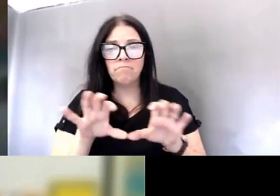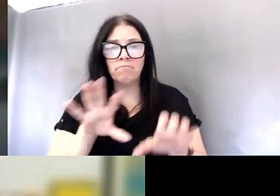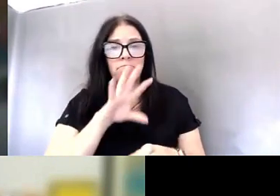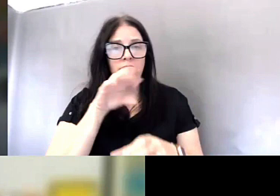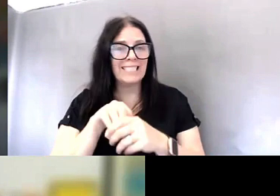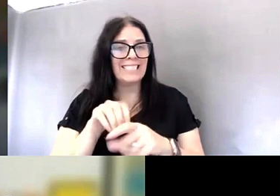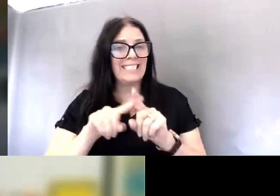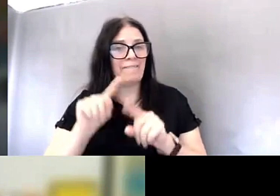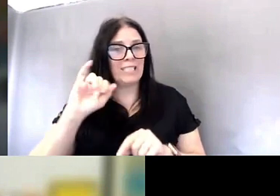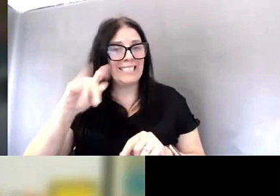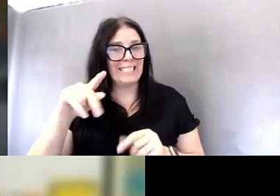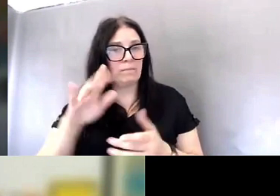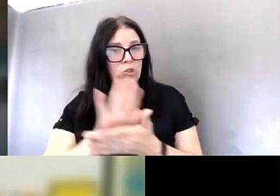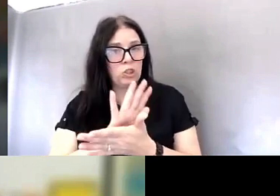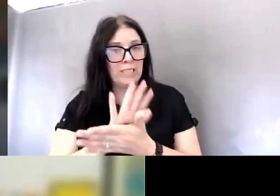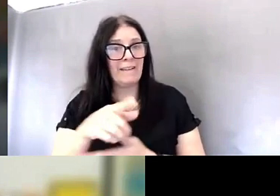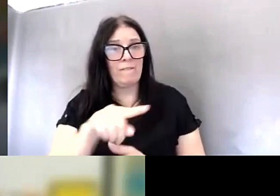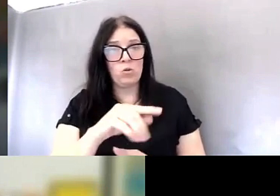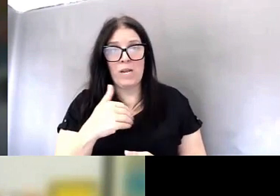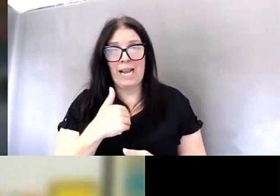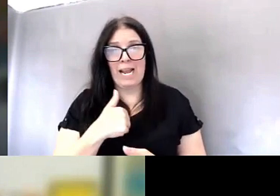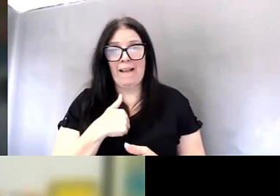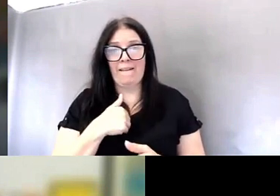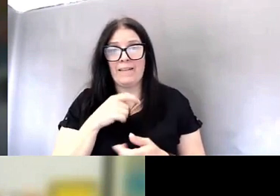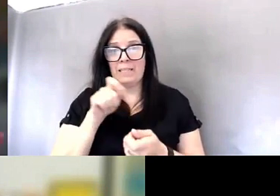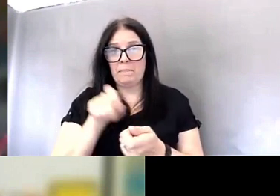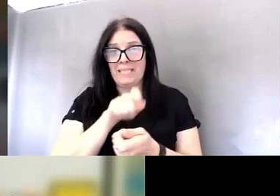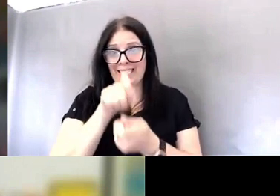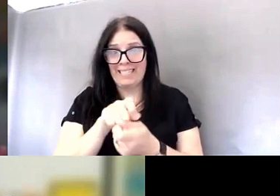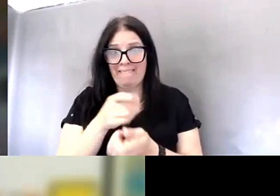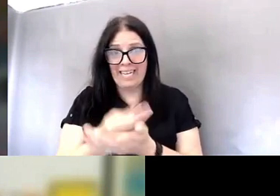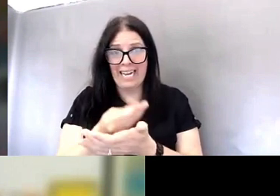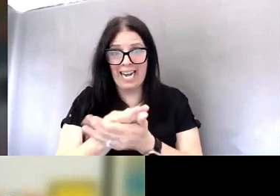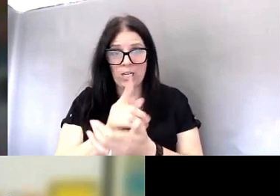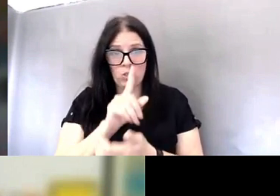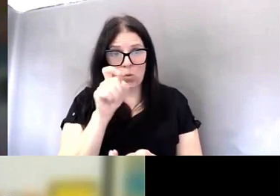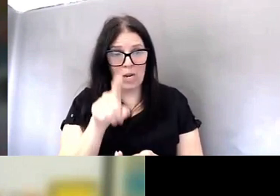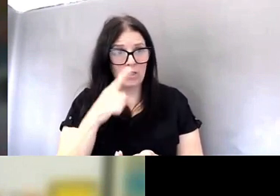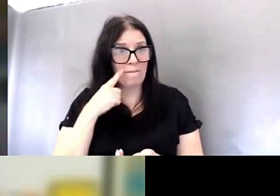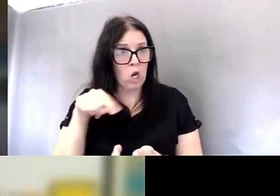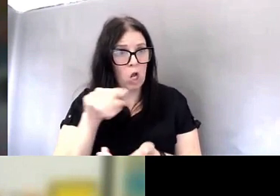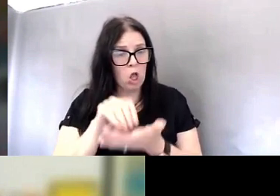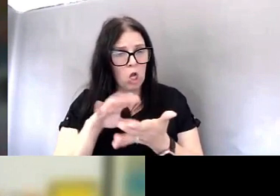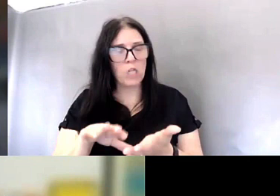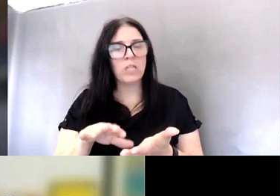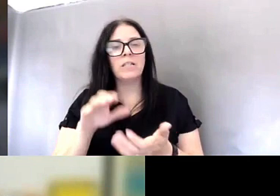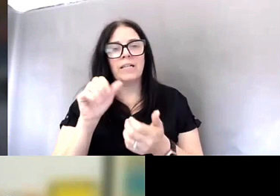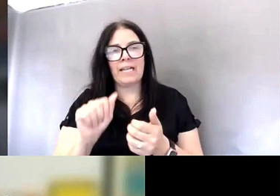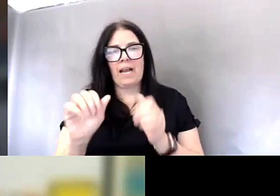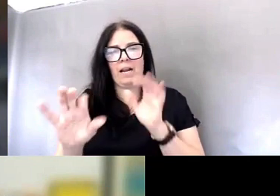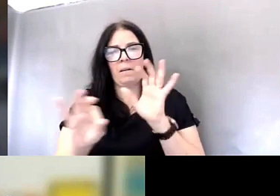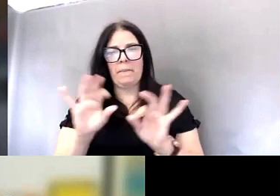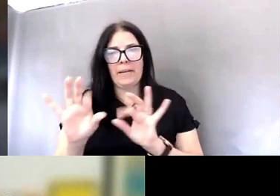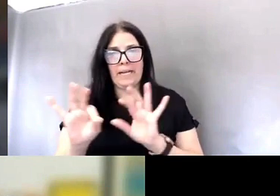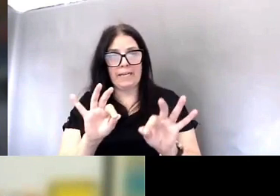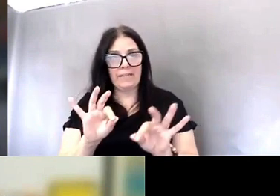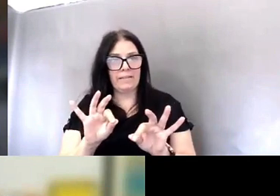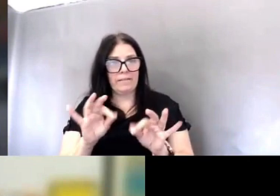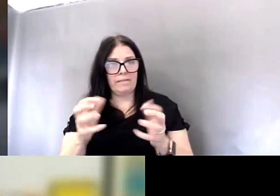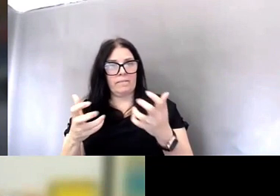have very specific financial questions from learners, you can look and pick and choose things